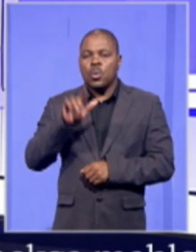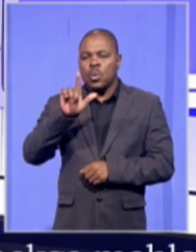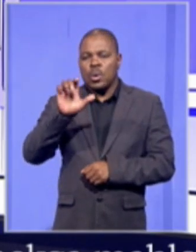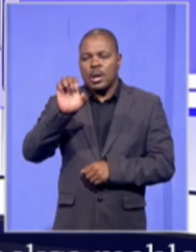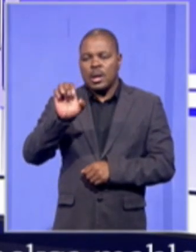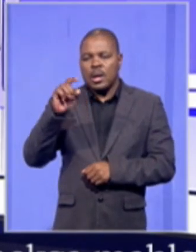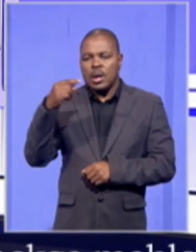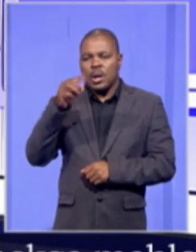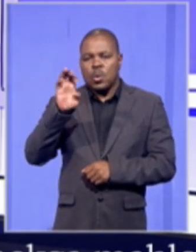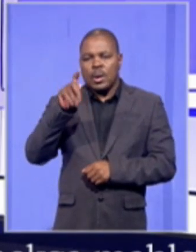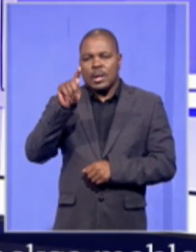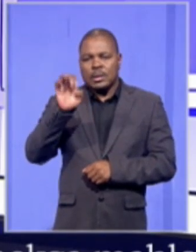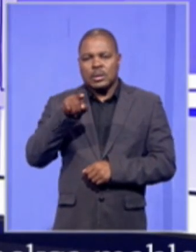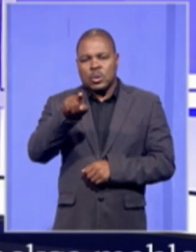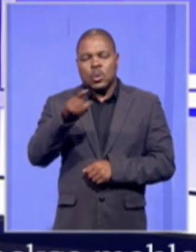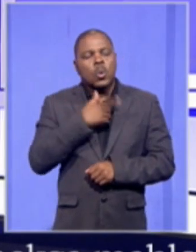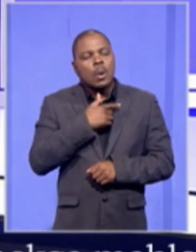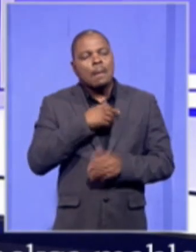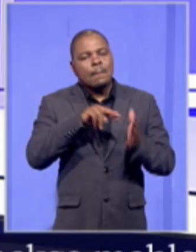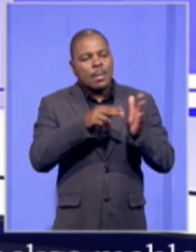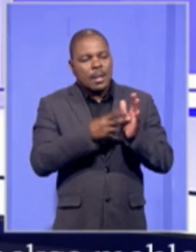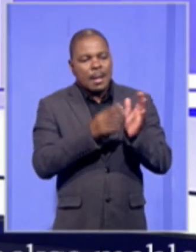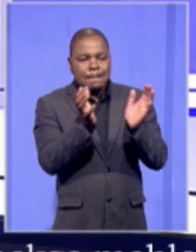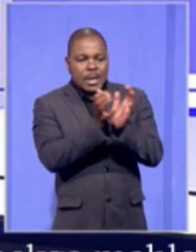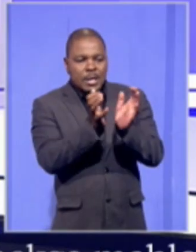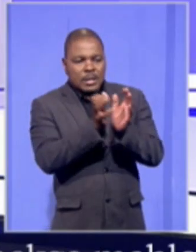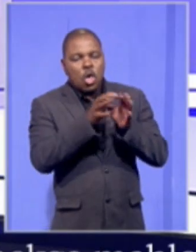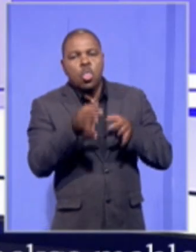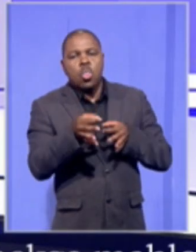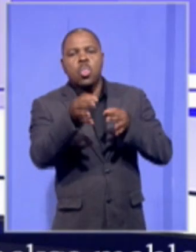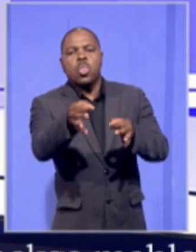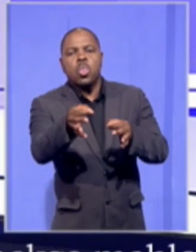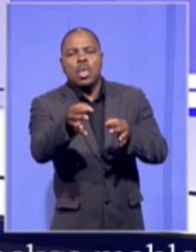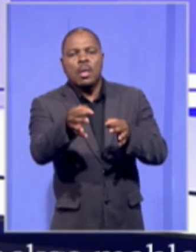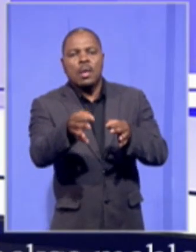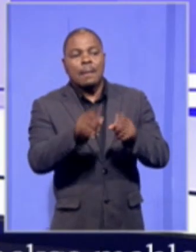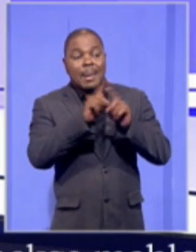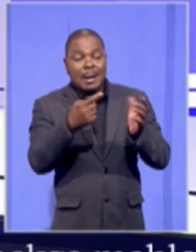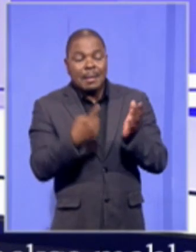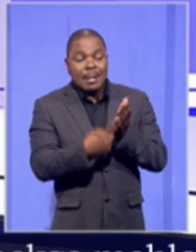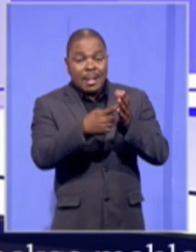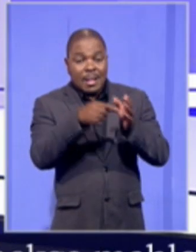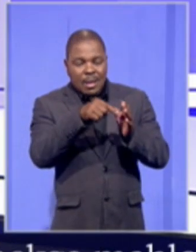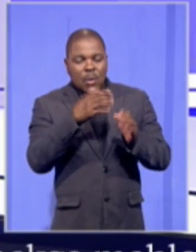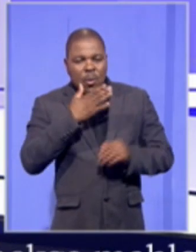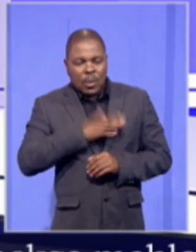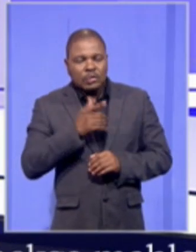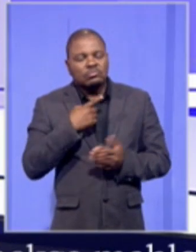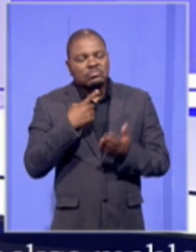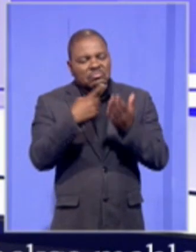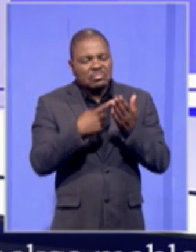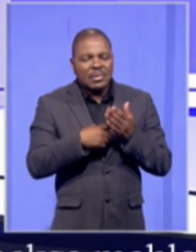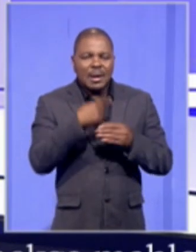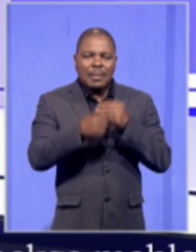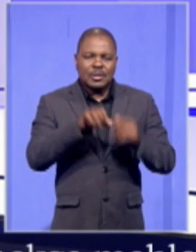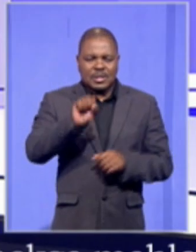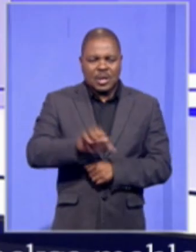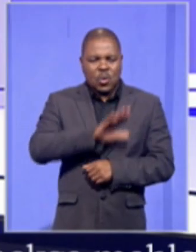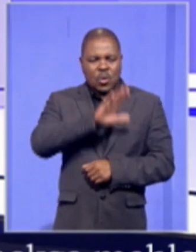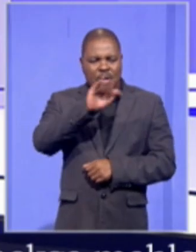šutiša kopano yeo e bego e rulagantšwe go swarwa le hono yeo e bego ya go ahlahla go romelwa ga lebotho la sešole la Afrika Borwa ka